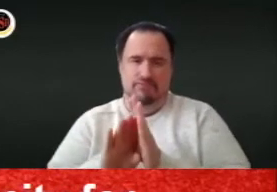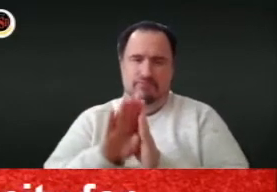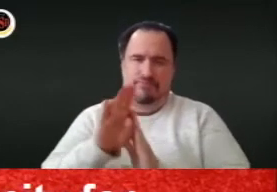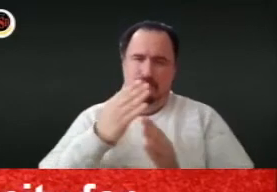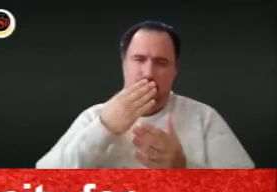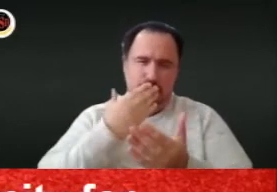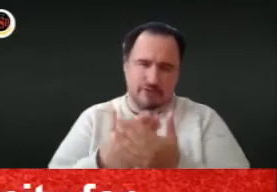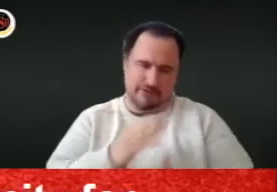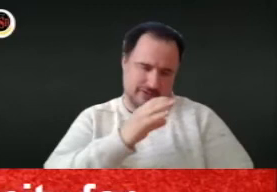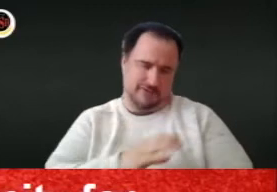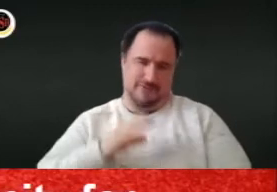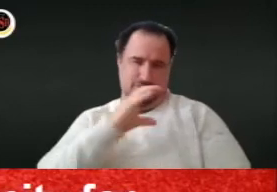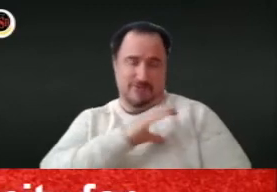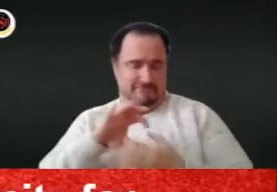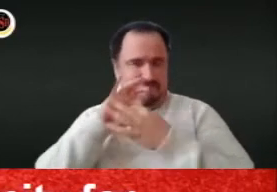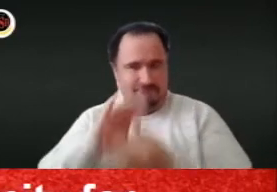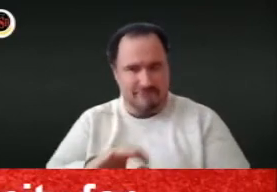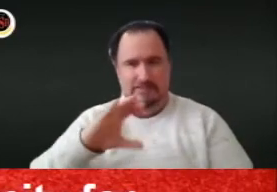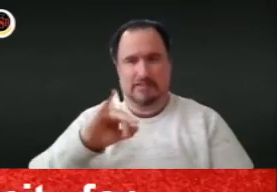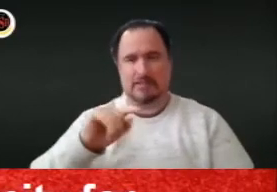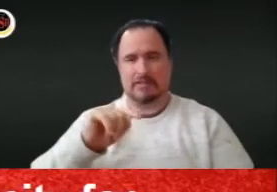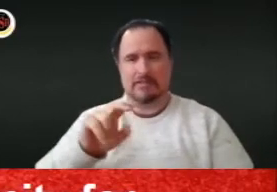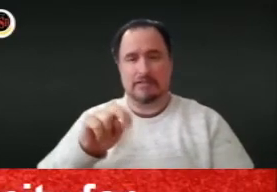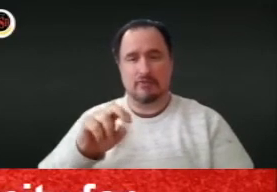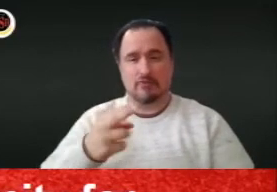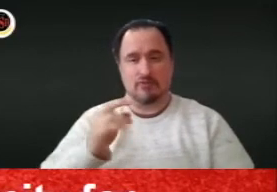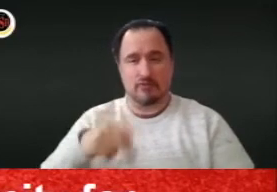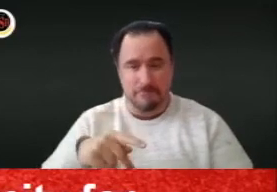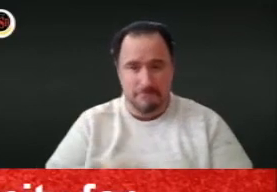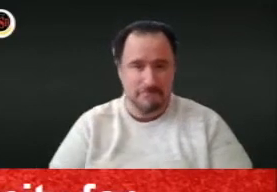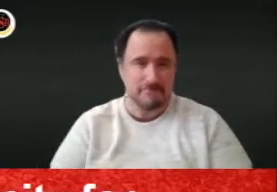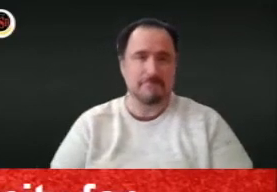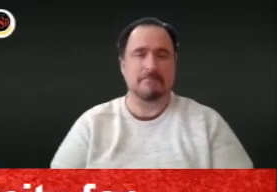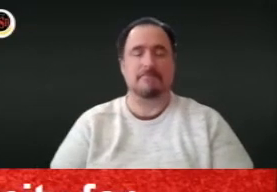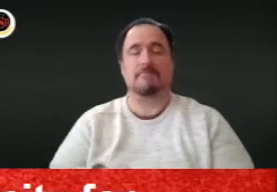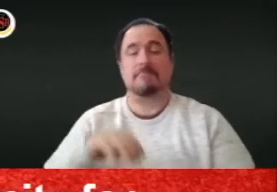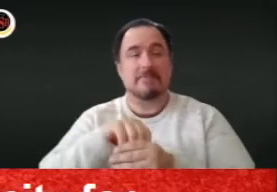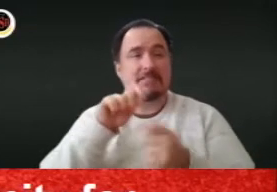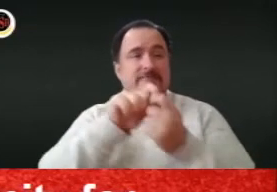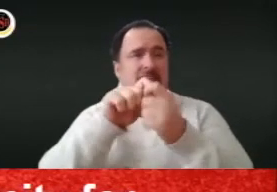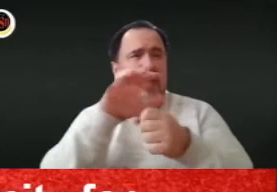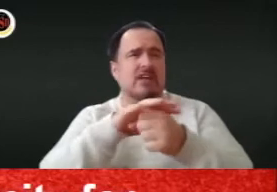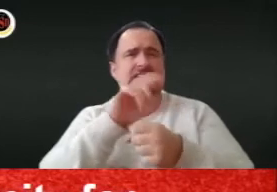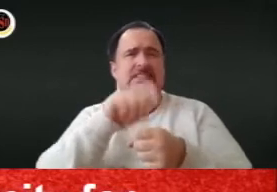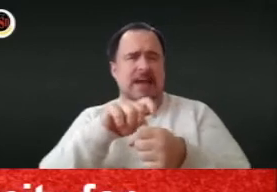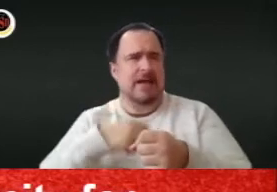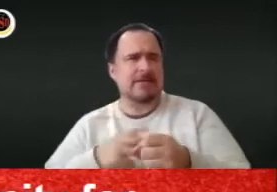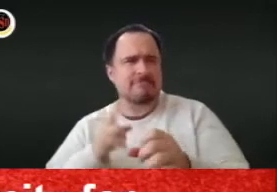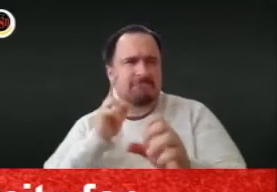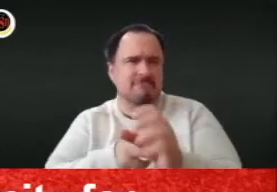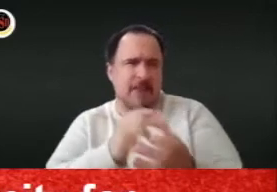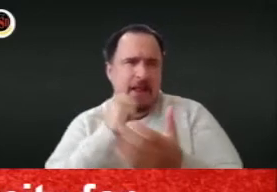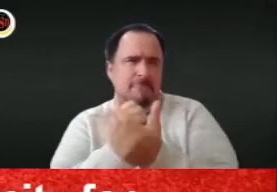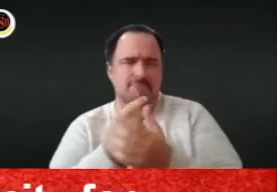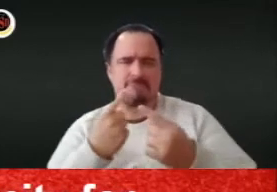individuals develop their characteristics and citizenship and morale within their